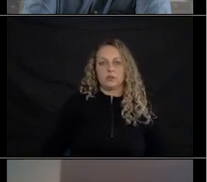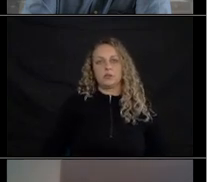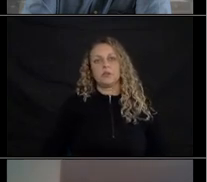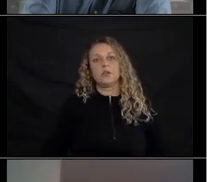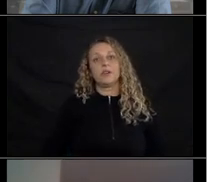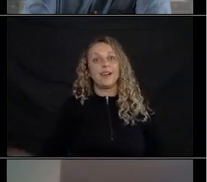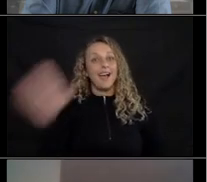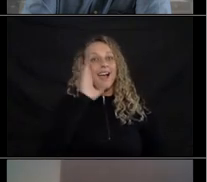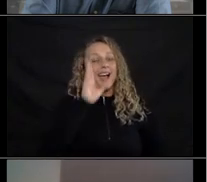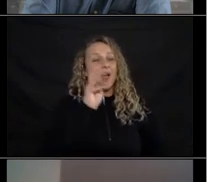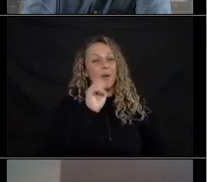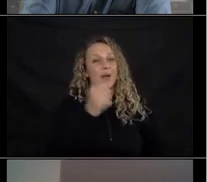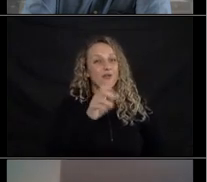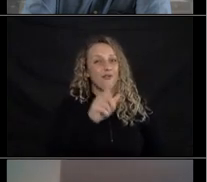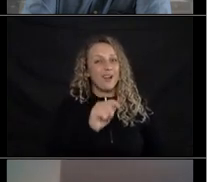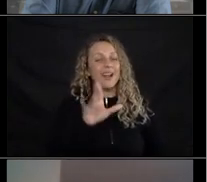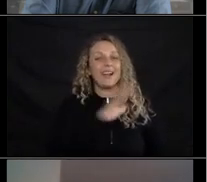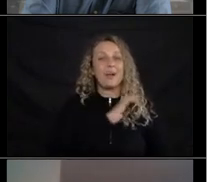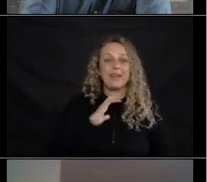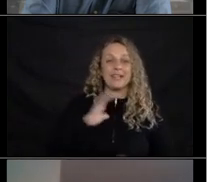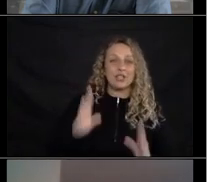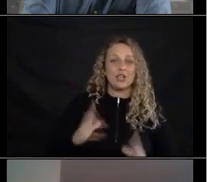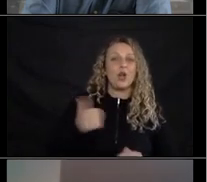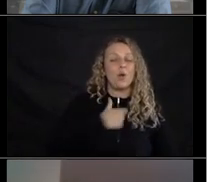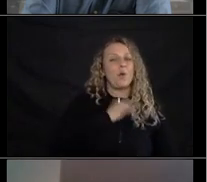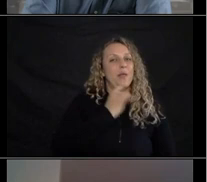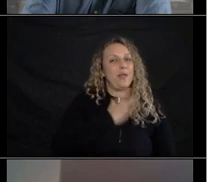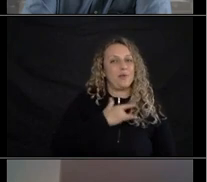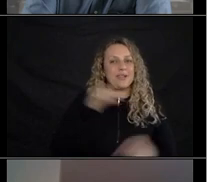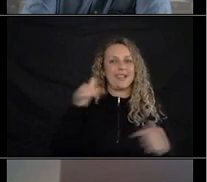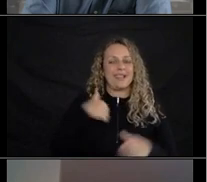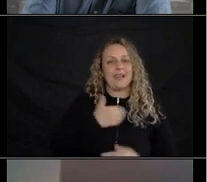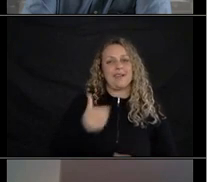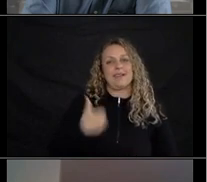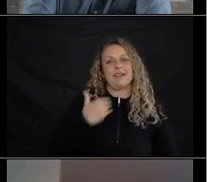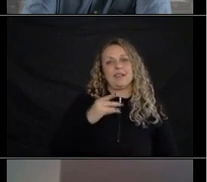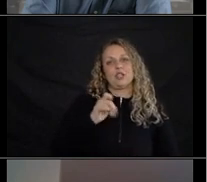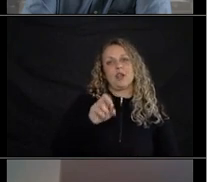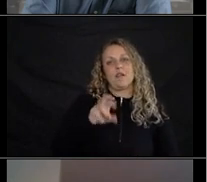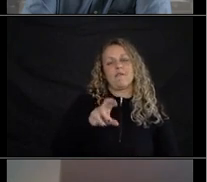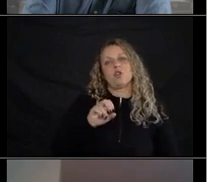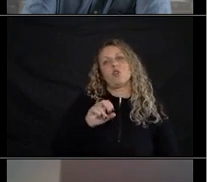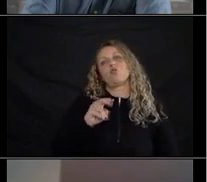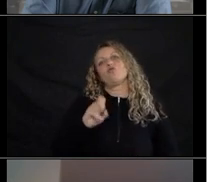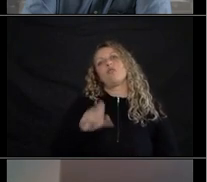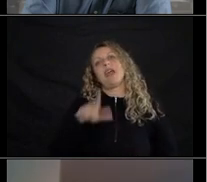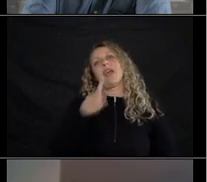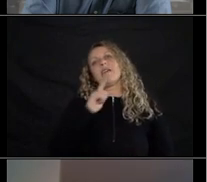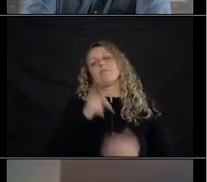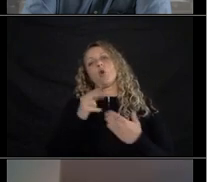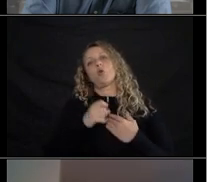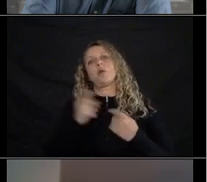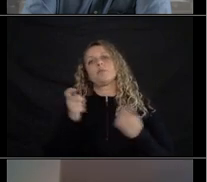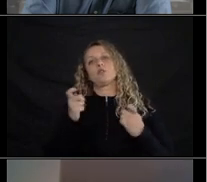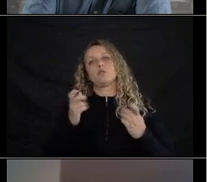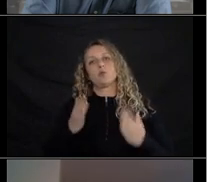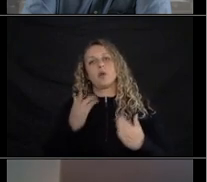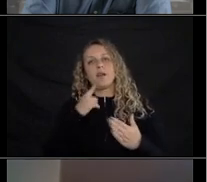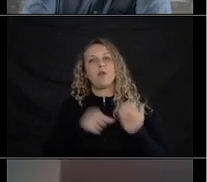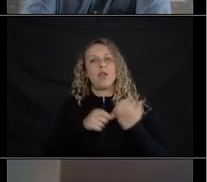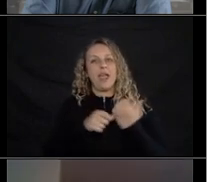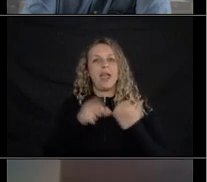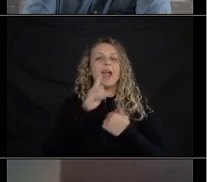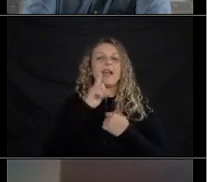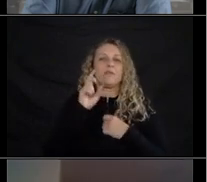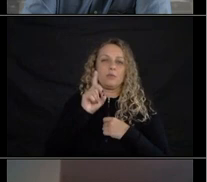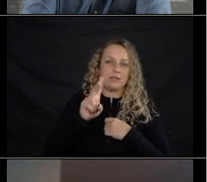Hello, Mayor Grant, Commissioners. We really appreciate this. My name is Jennifer Ray, Program Services Director with Aid to Victims of